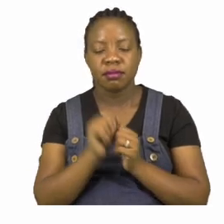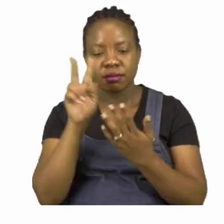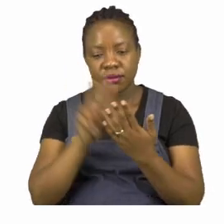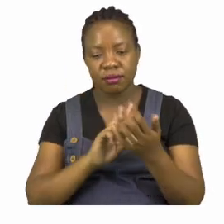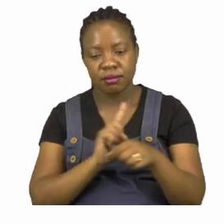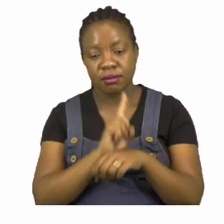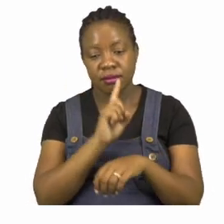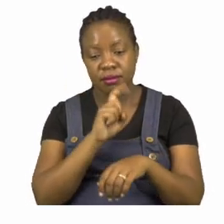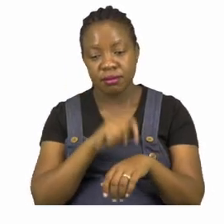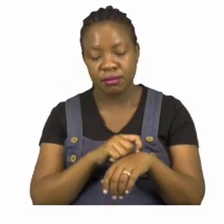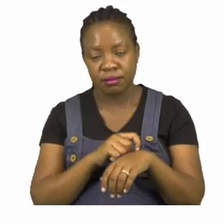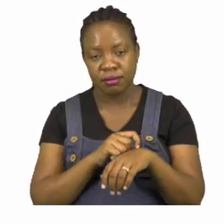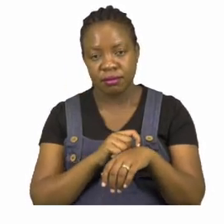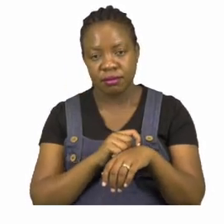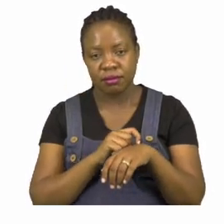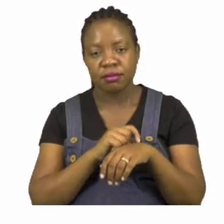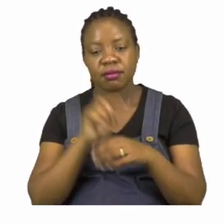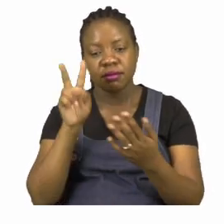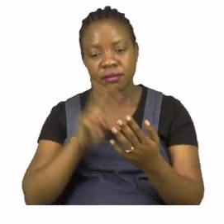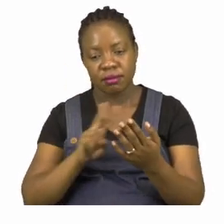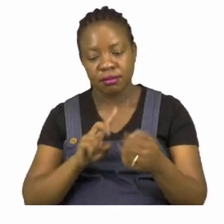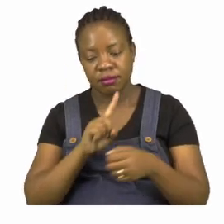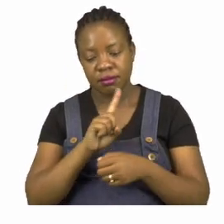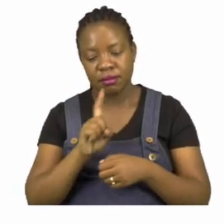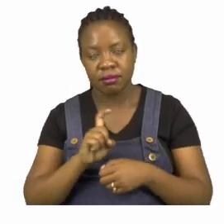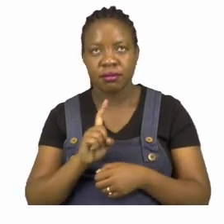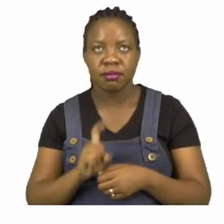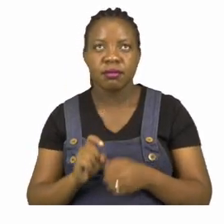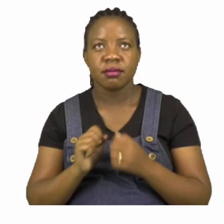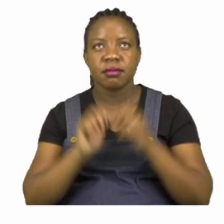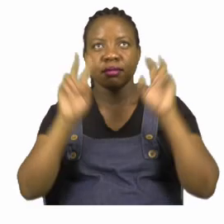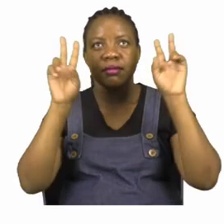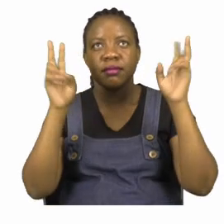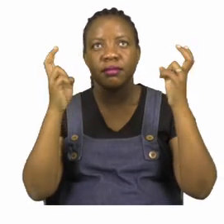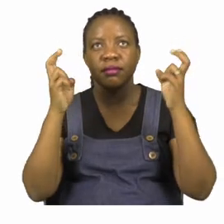into the questions. Let's start at the heading.